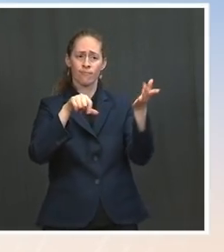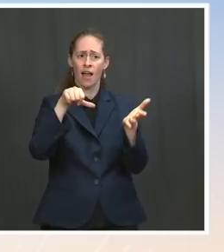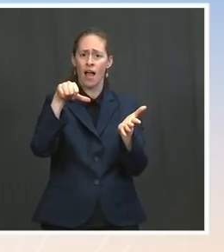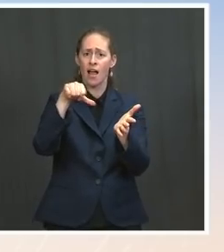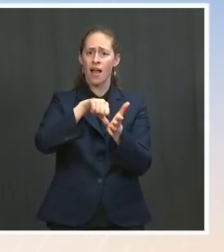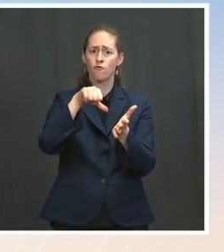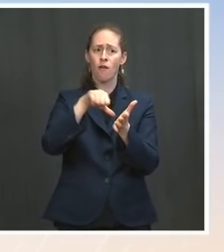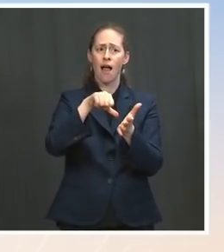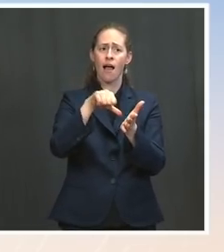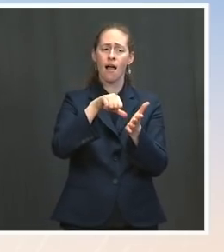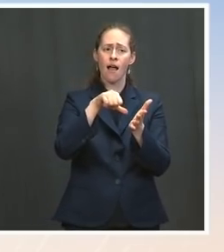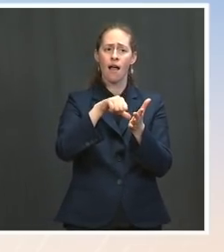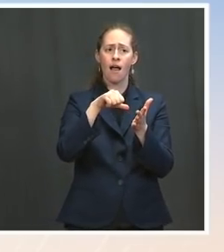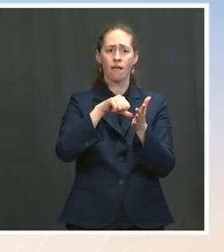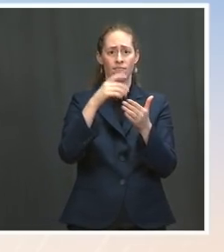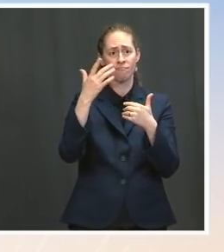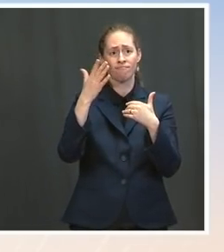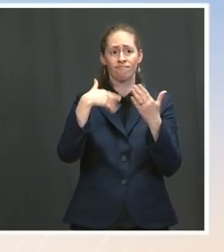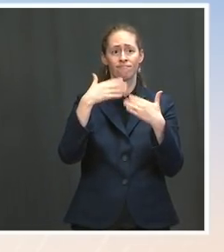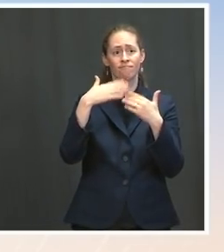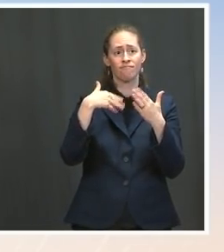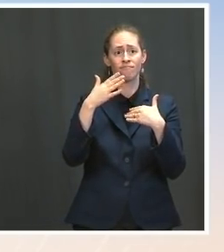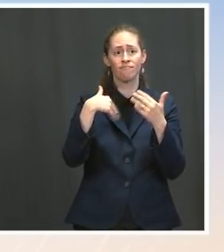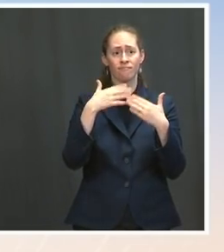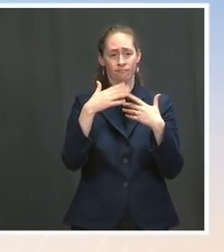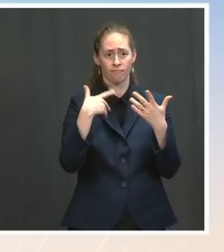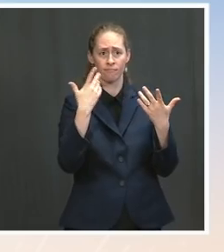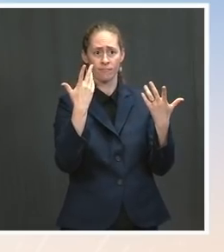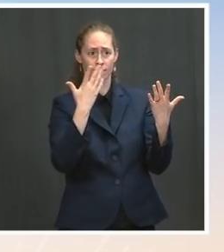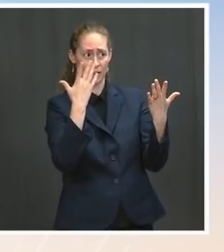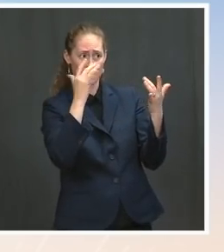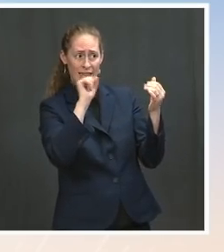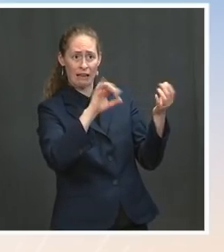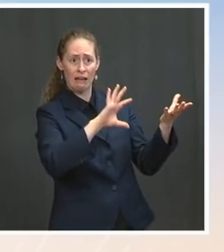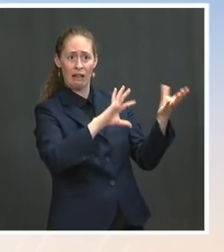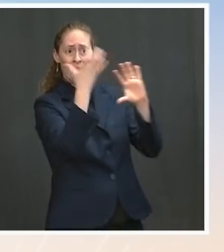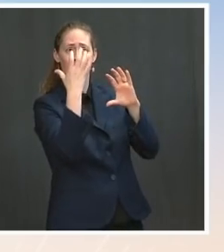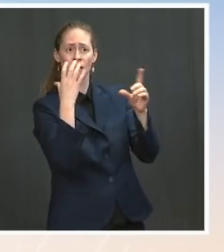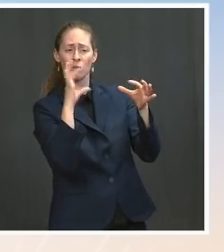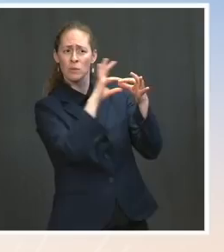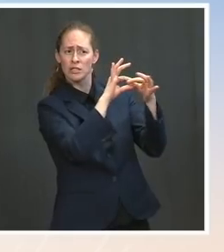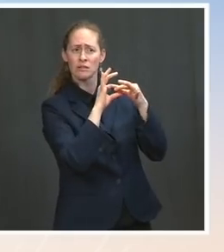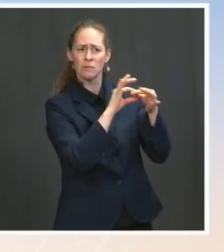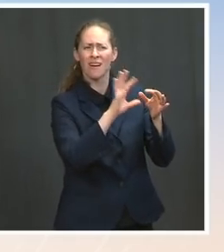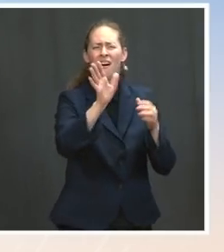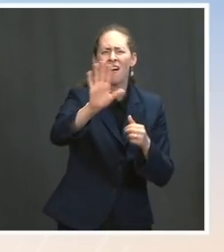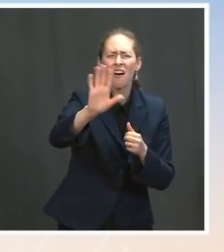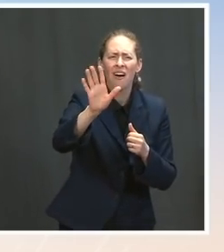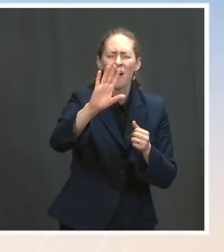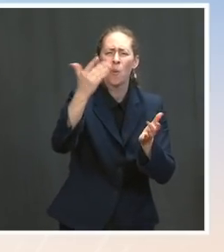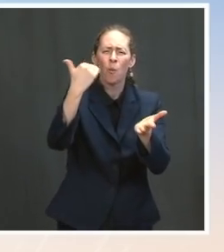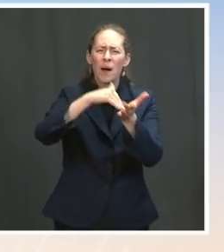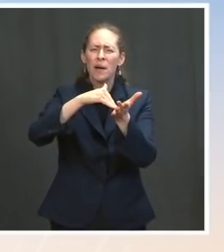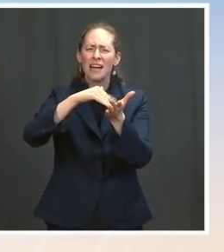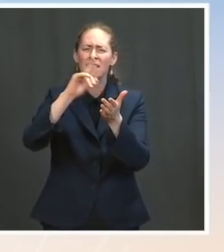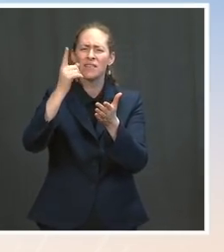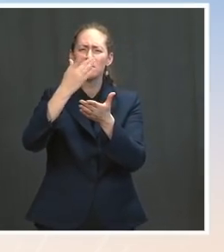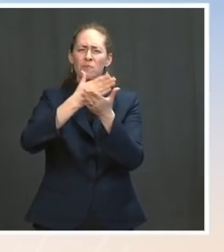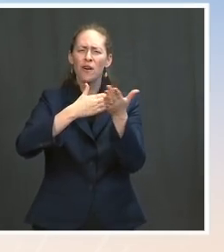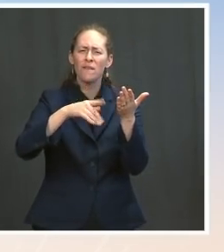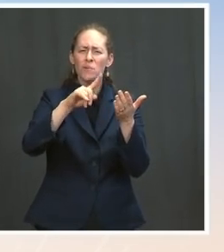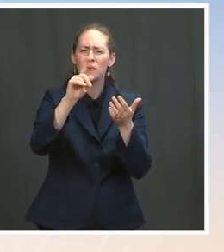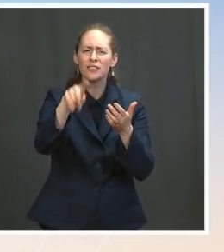Israeli-American relations. Is there any reaction from the White House regarding that? Sorry, the first part of your question was what? It was about...